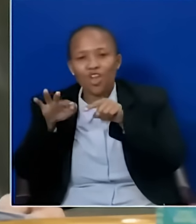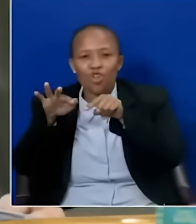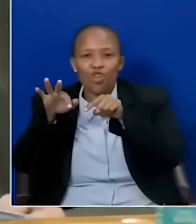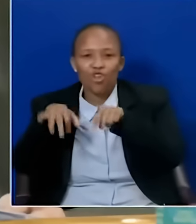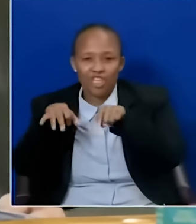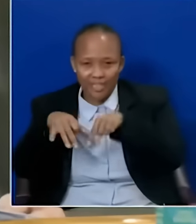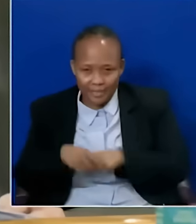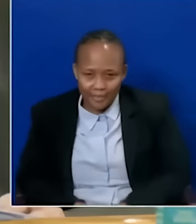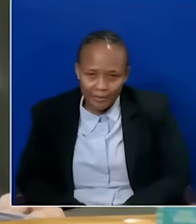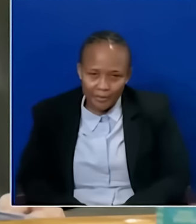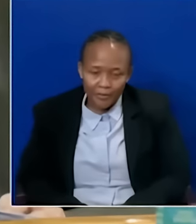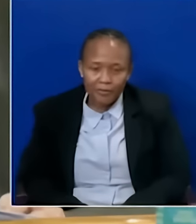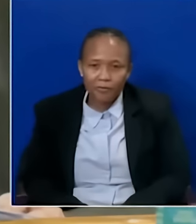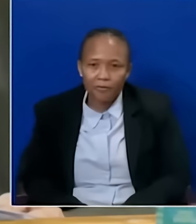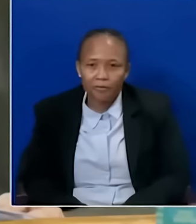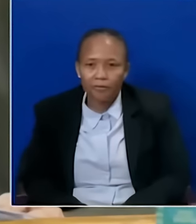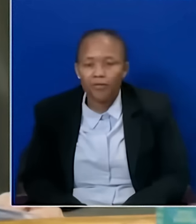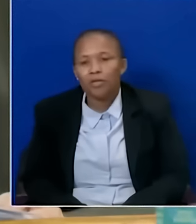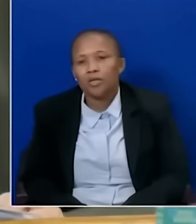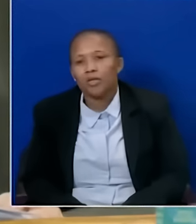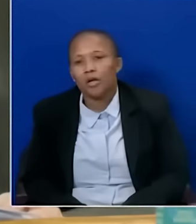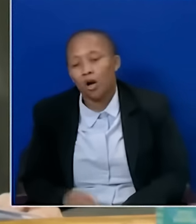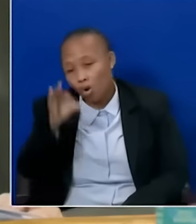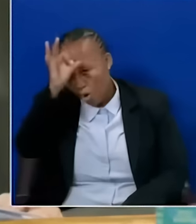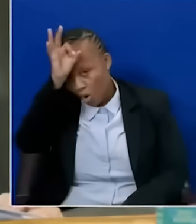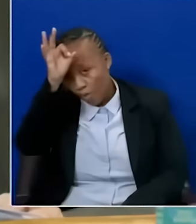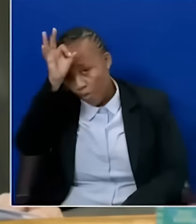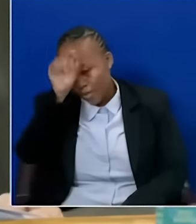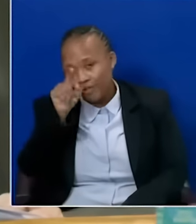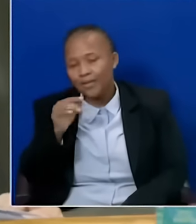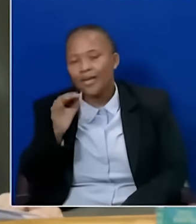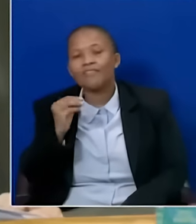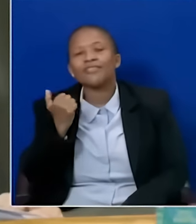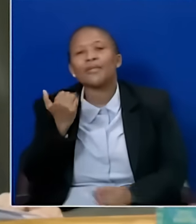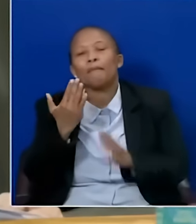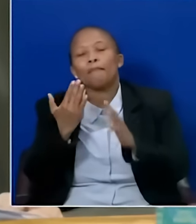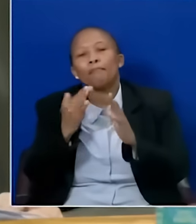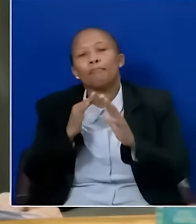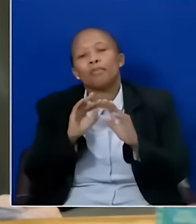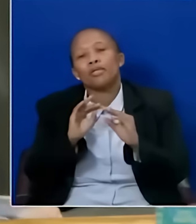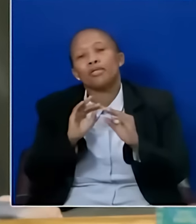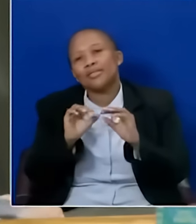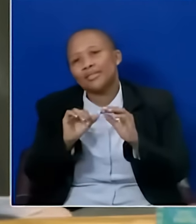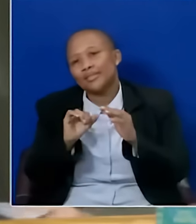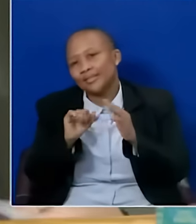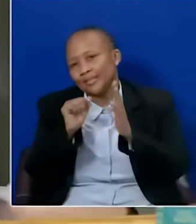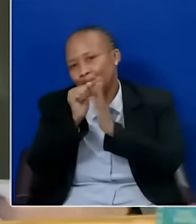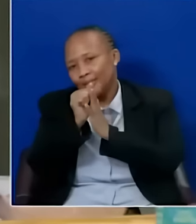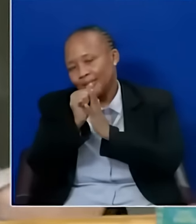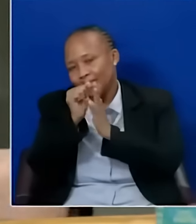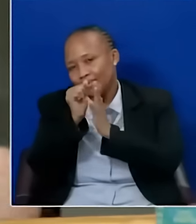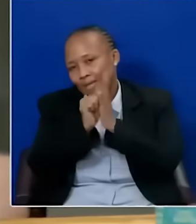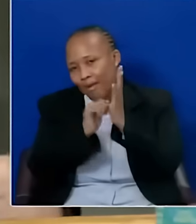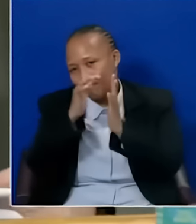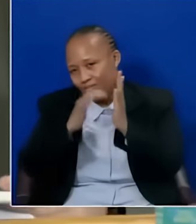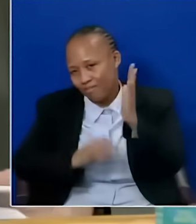The warrant officer deposed to a supplementary statement to correct the error in respect of